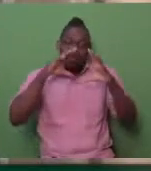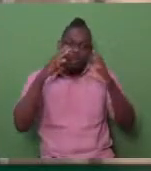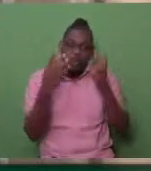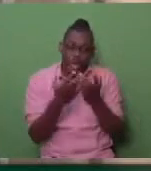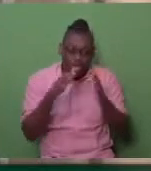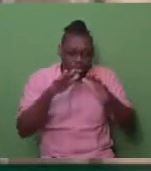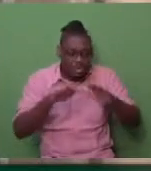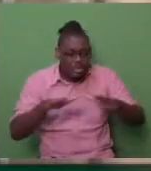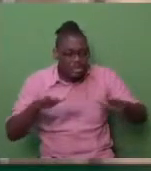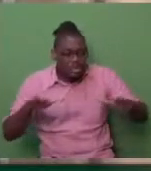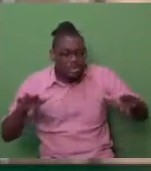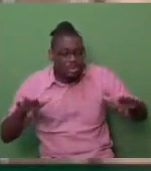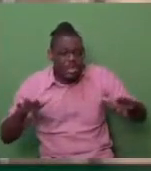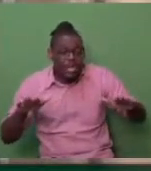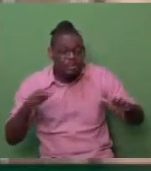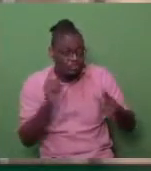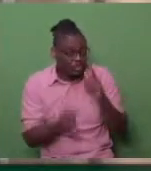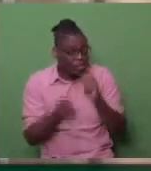Coming to the end.